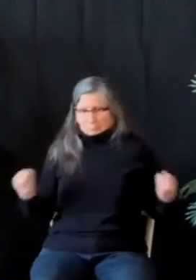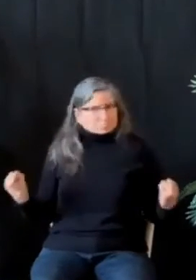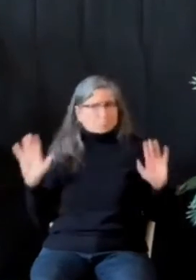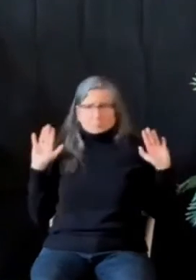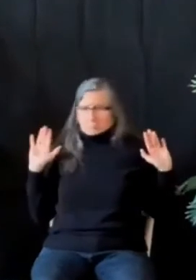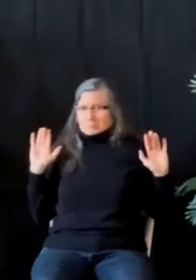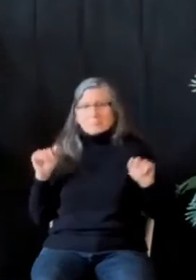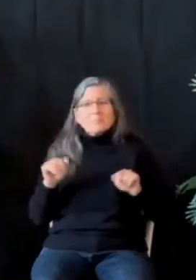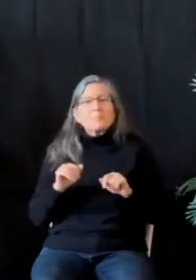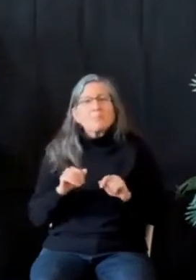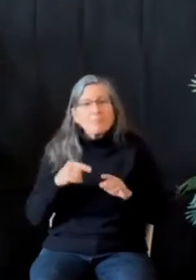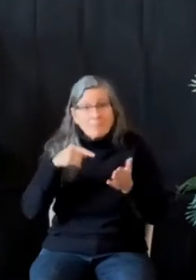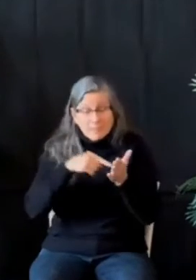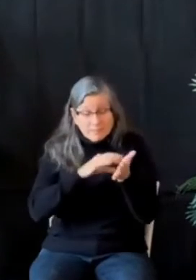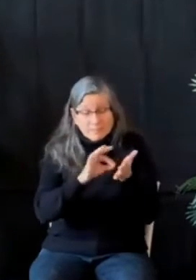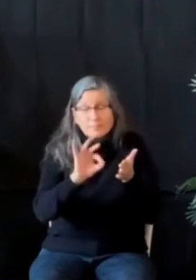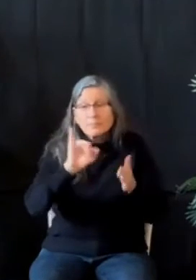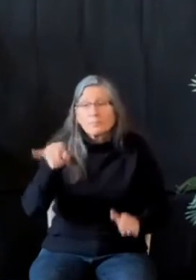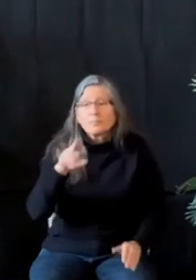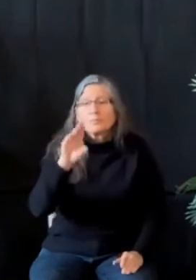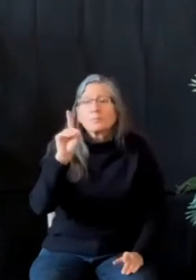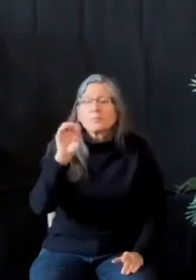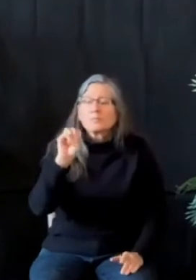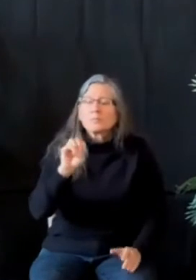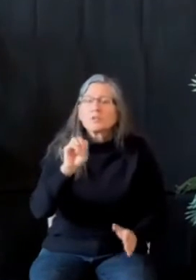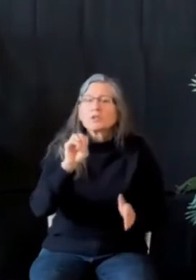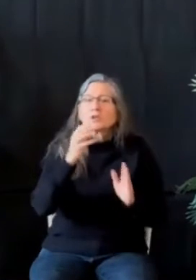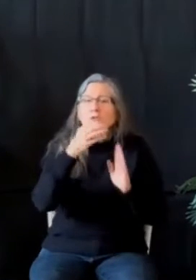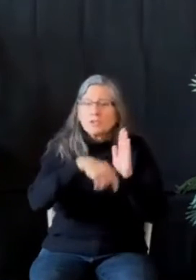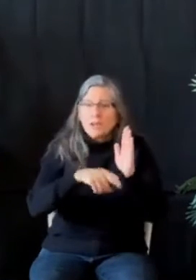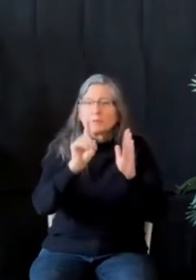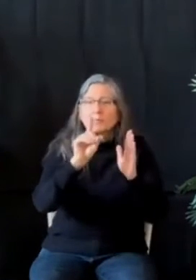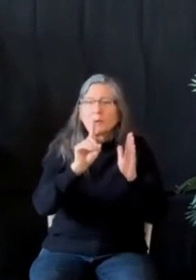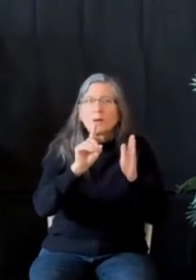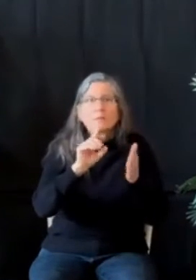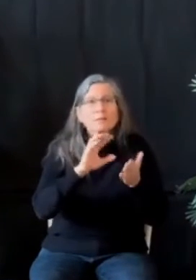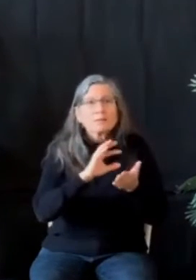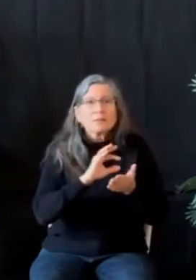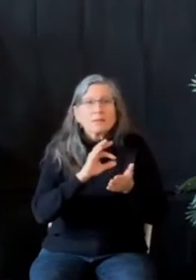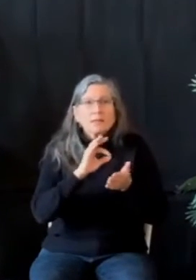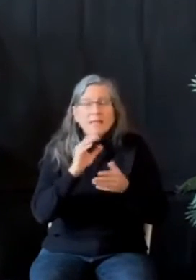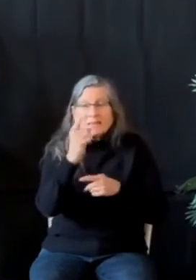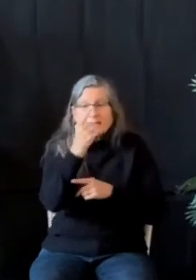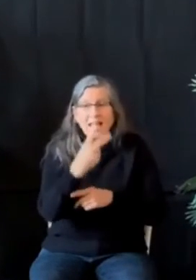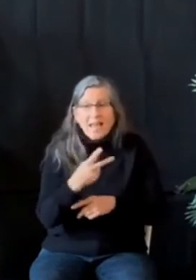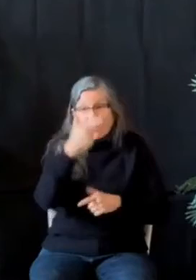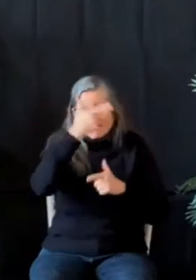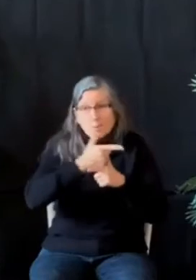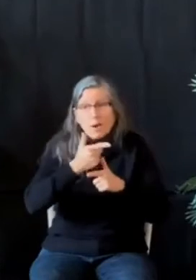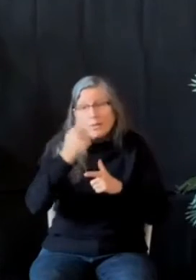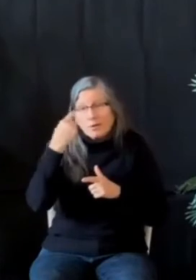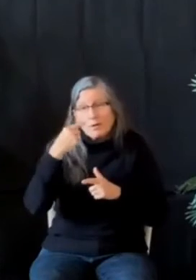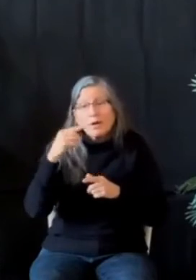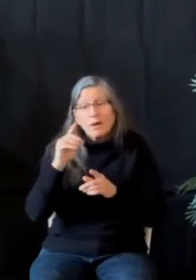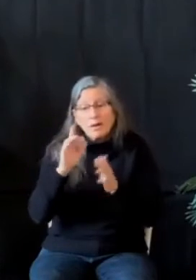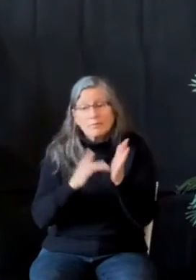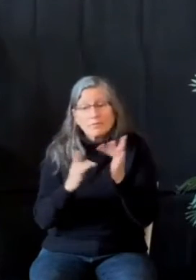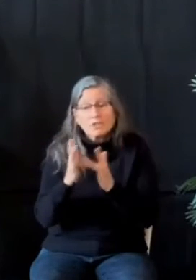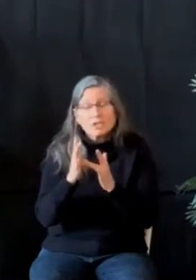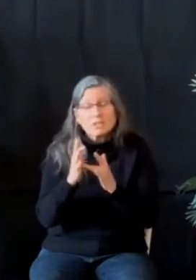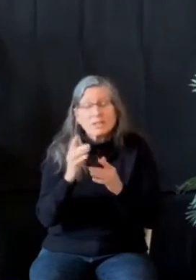others. In this passage in Jude chapter 1, verse 16, by the way, Jude was the half-brother of Jesus. The scripture says